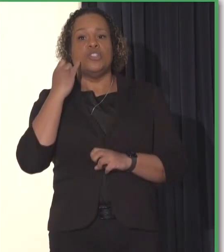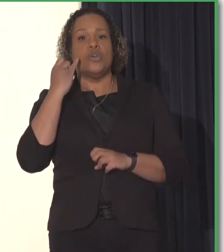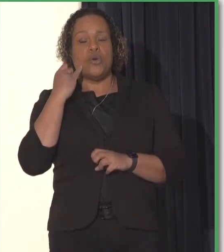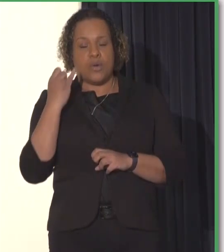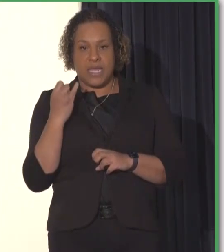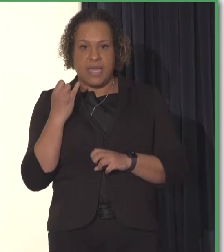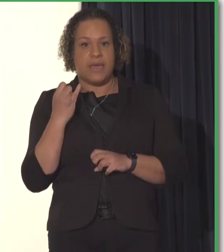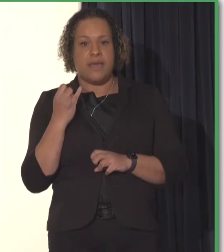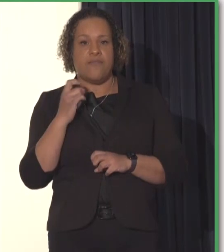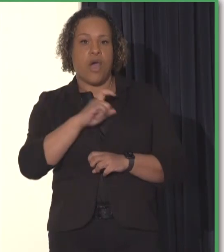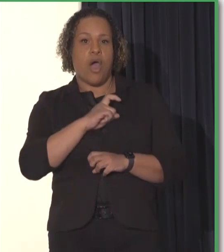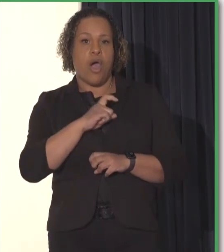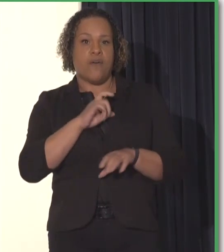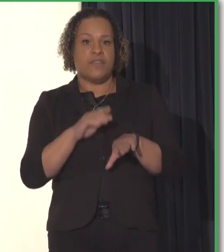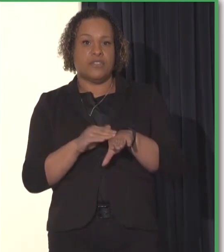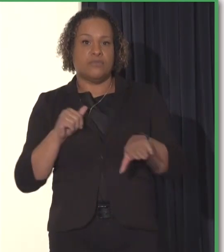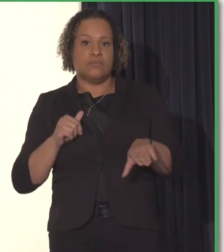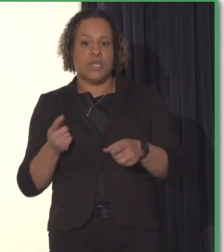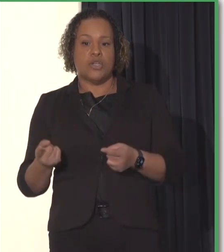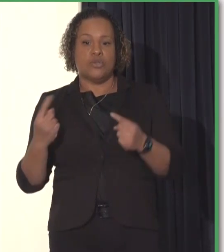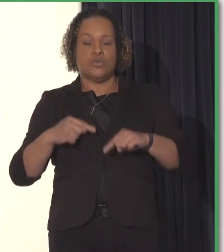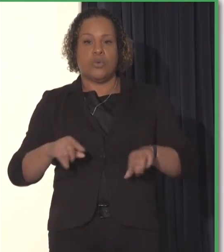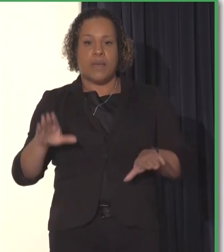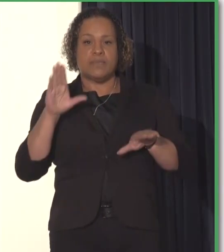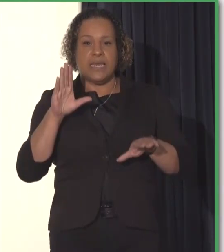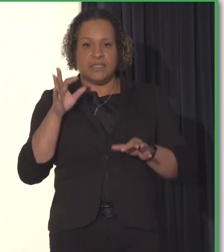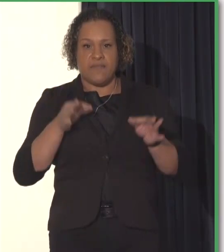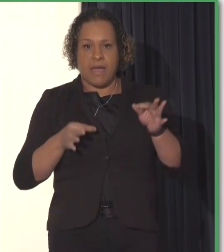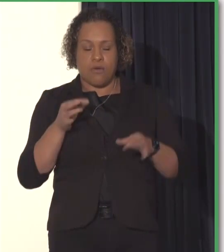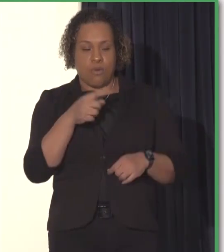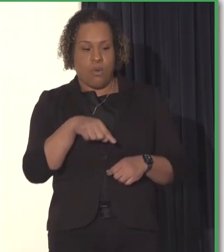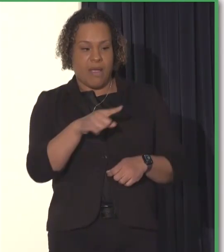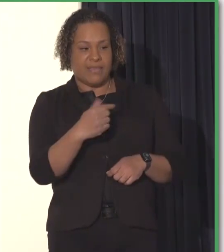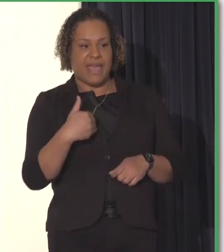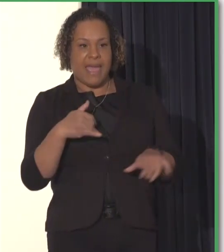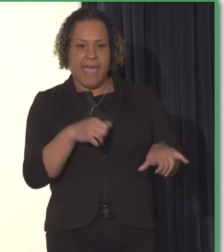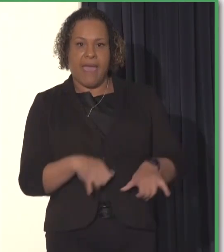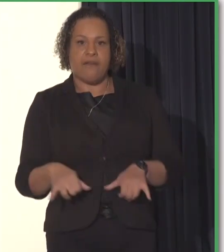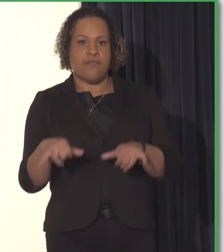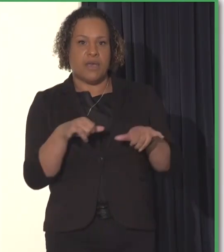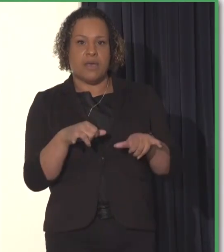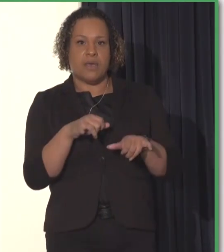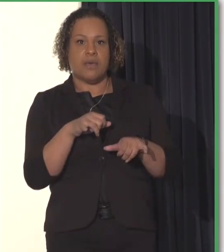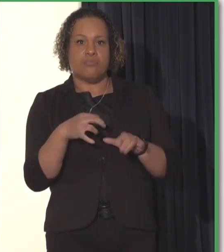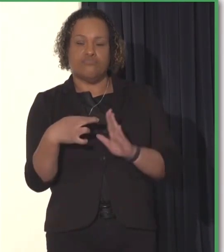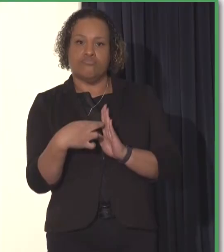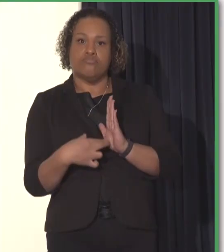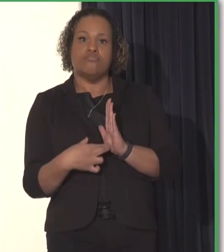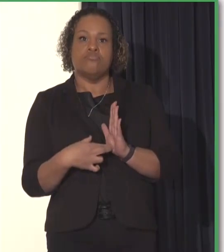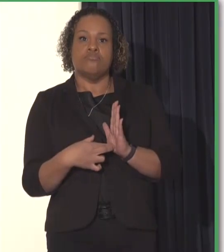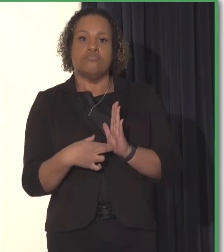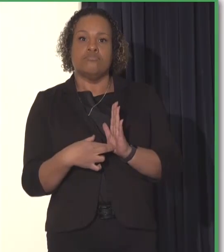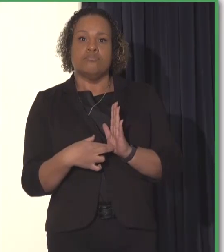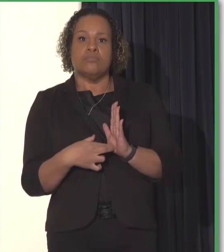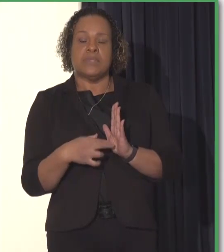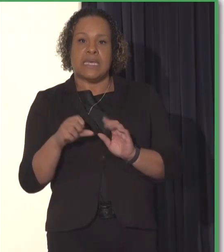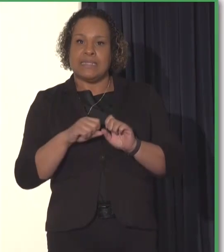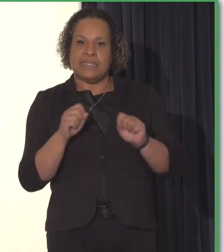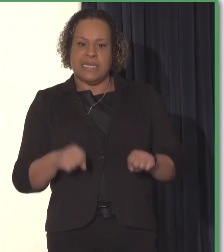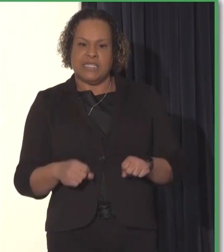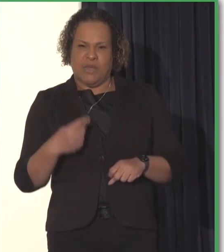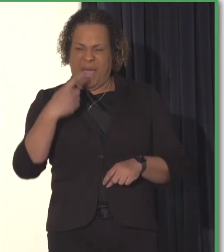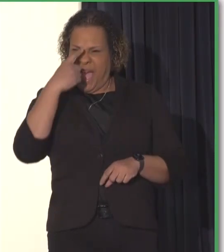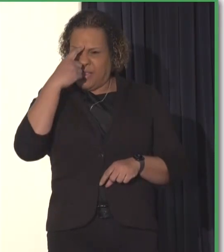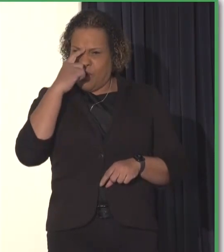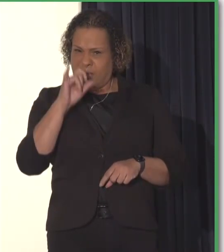to testify in court, etc. They have a very regulated system. At first, I thought it was like sort of iffy, but it's not. It's not